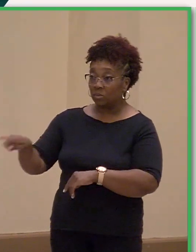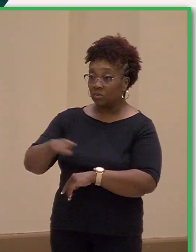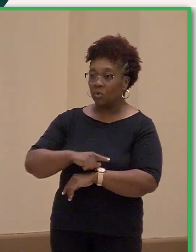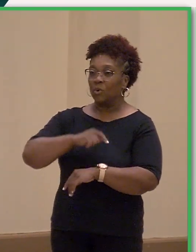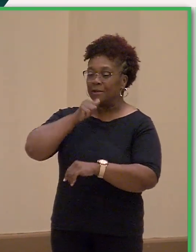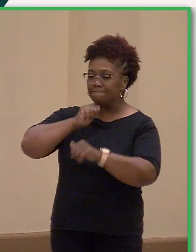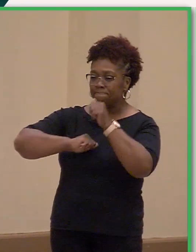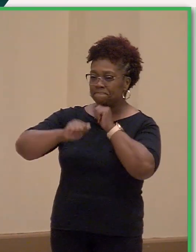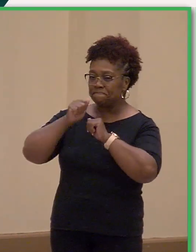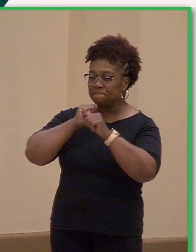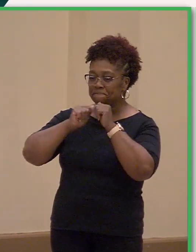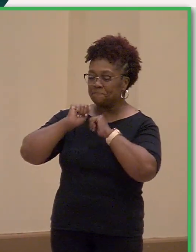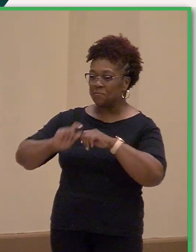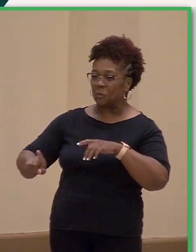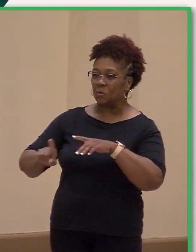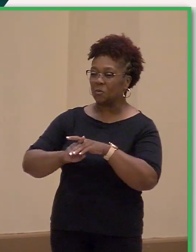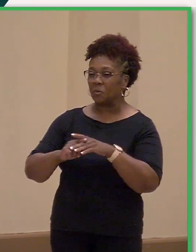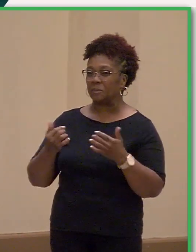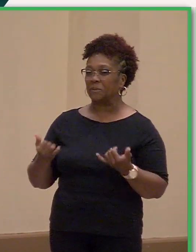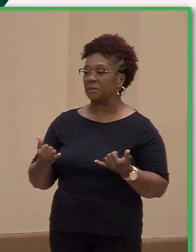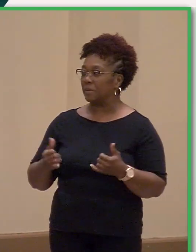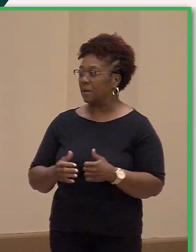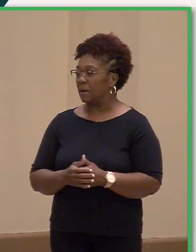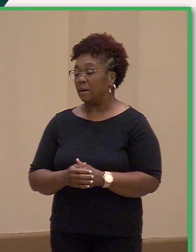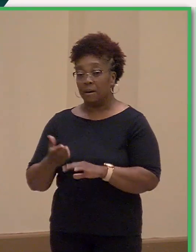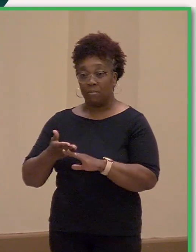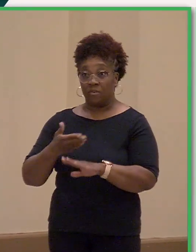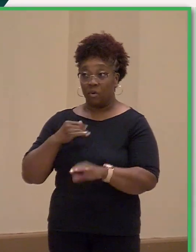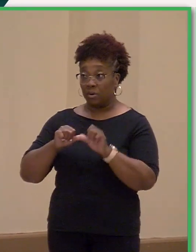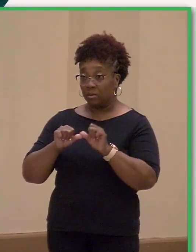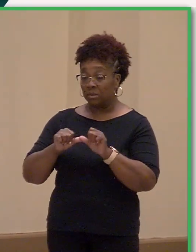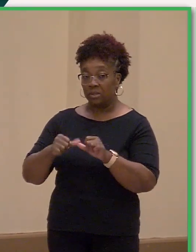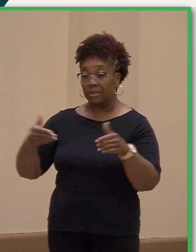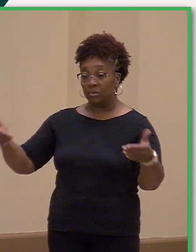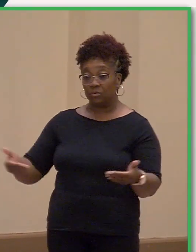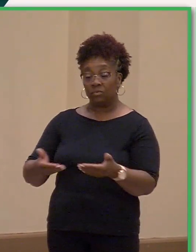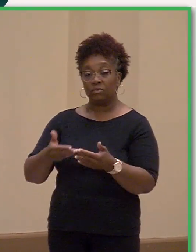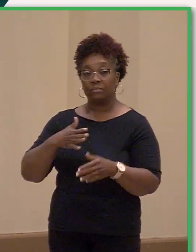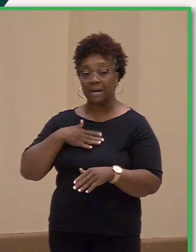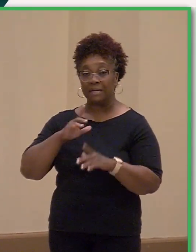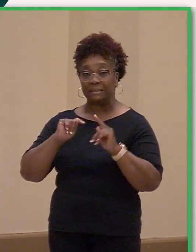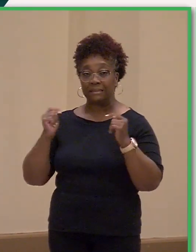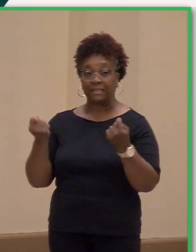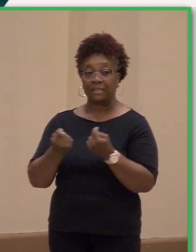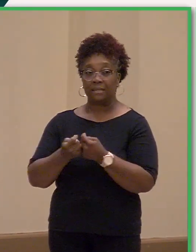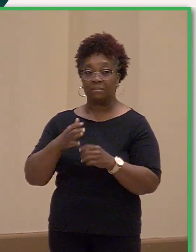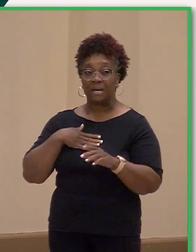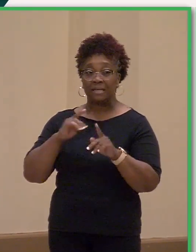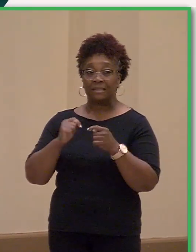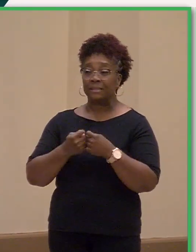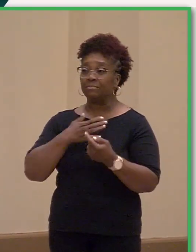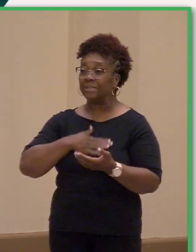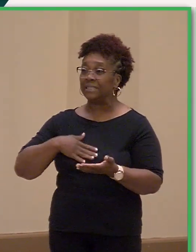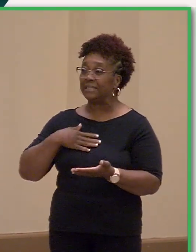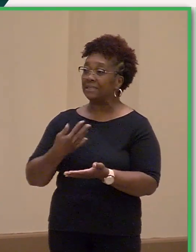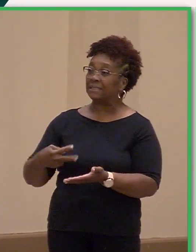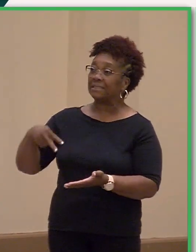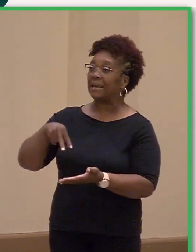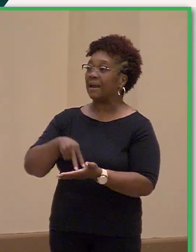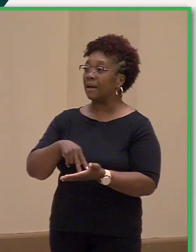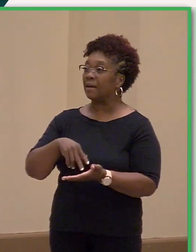brave this stormy weather. Before I go forward, I'd like to introduce my team. Will the team please stand? Members